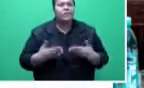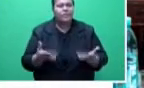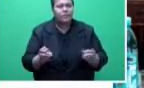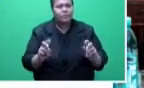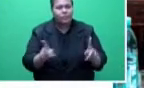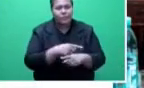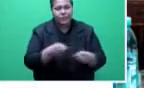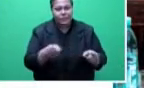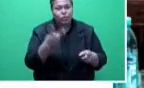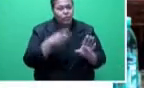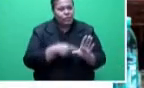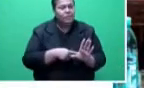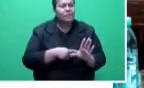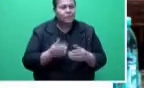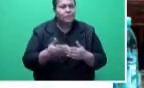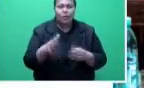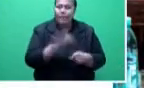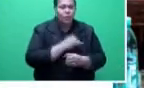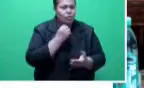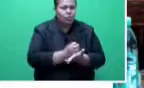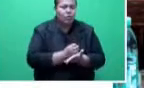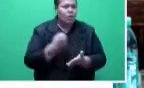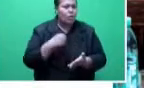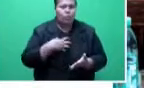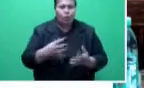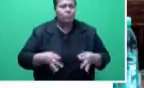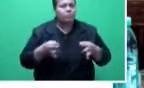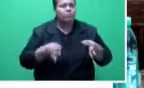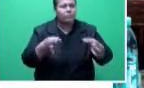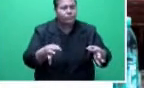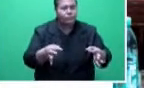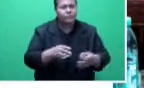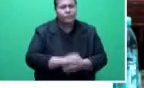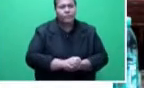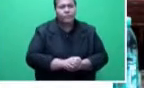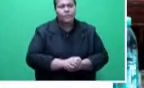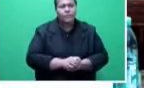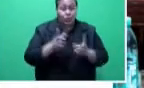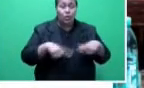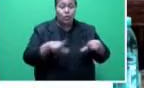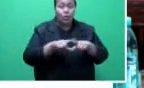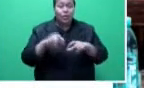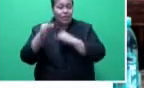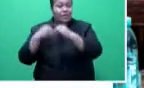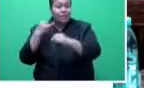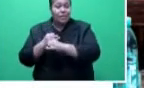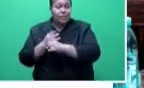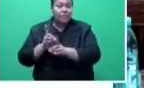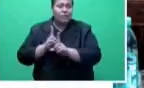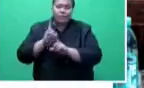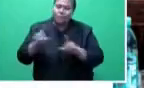This measure will ensure that further delays are not caused and local and foreign investors alike can move on with their